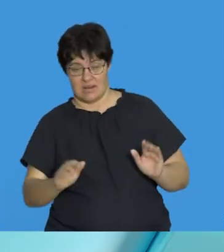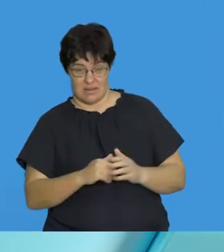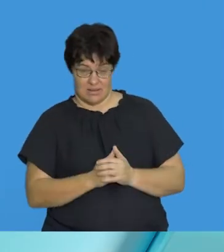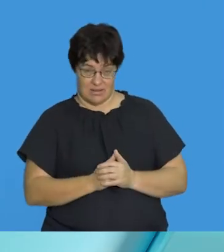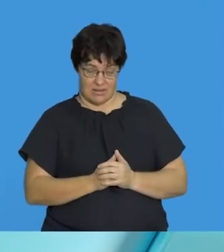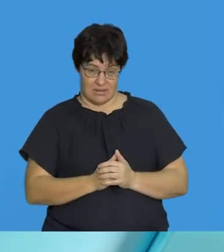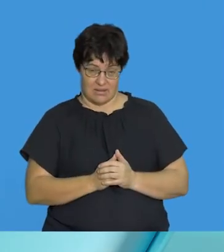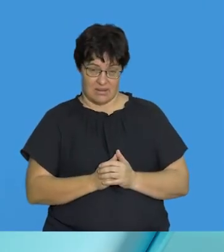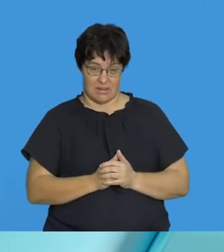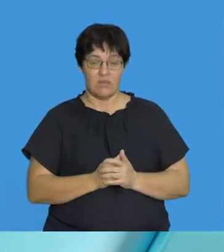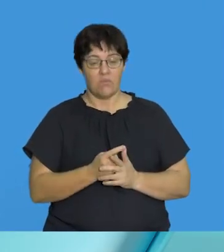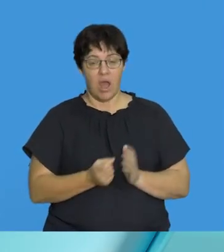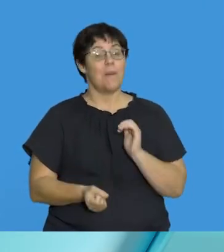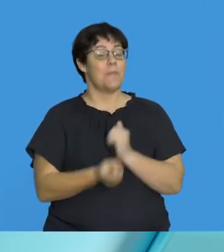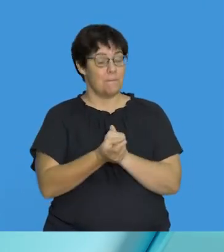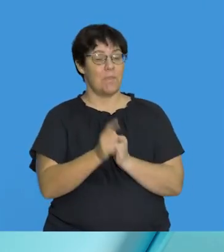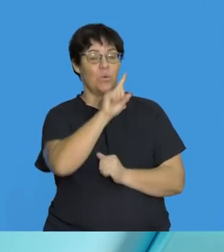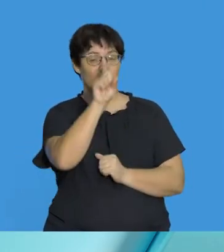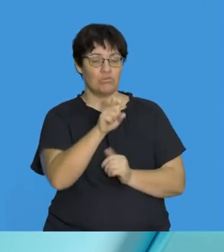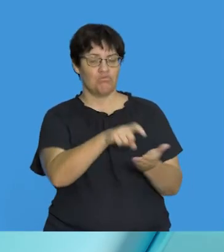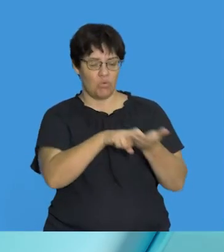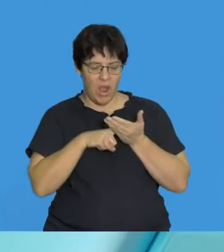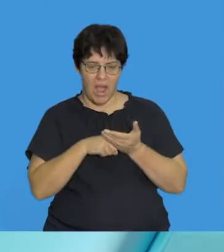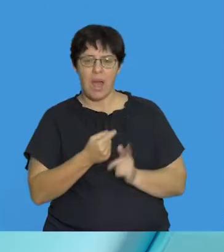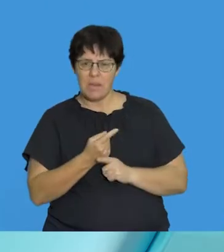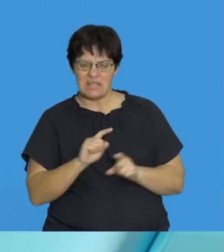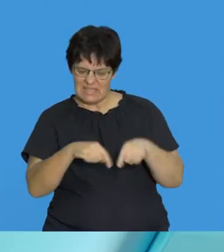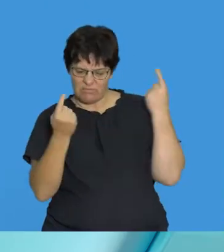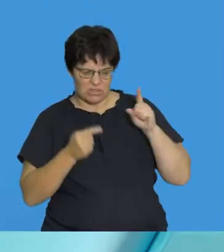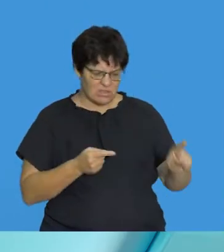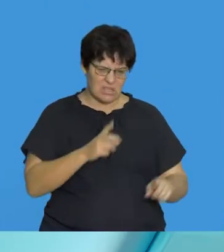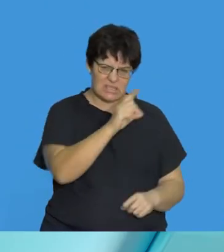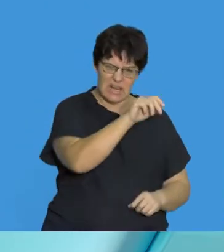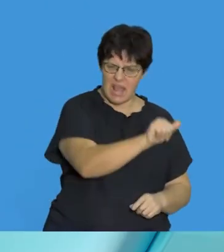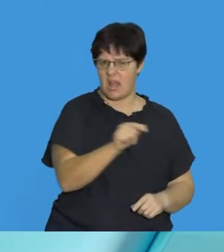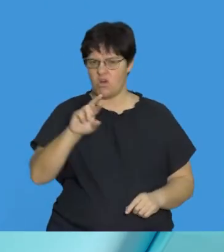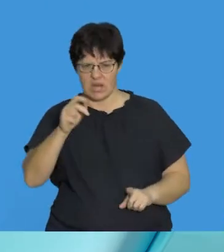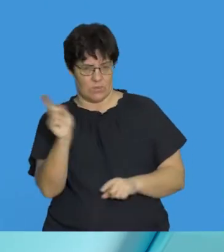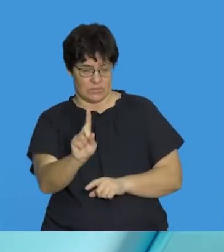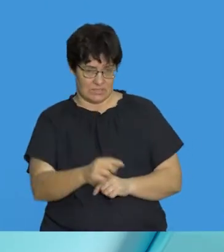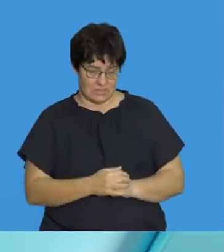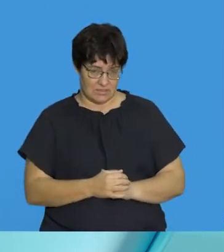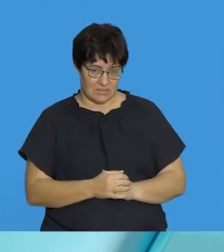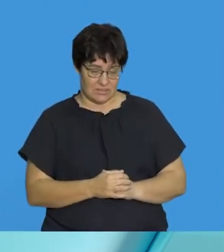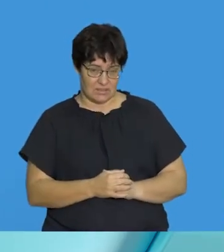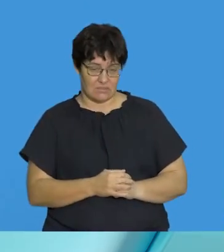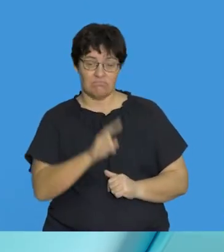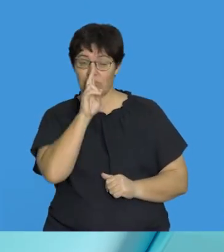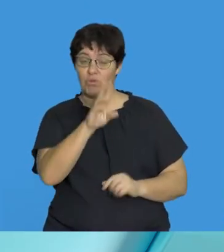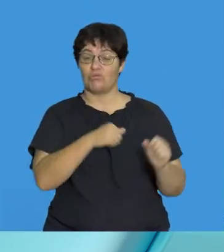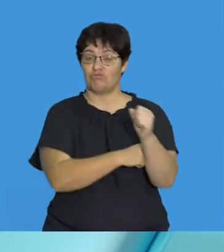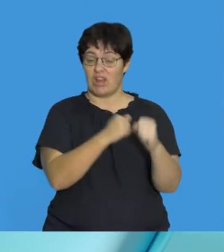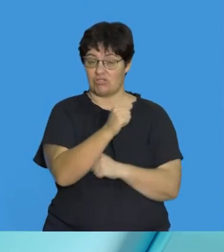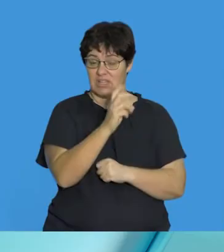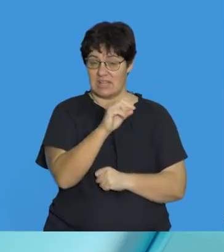and RNA. It often does come up as a question where you are required to understand the differences between the two.